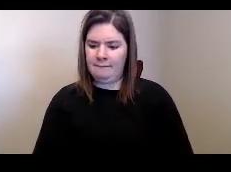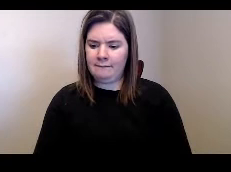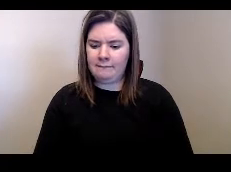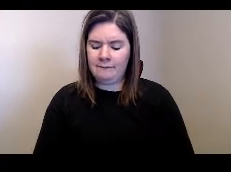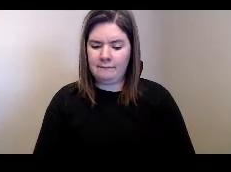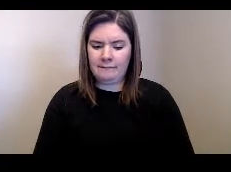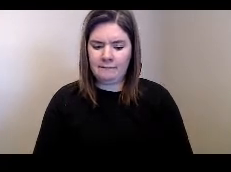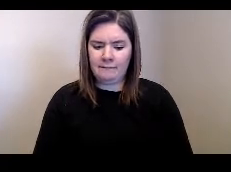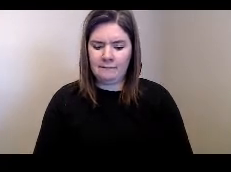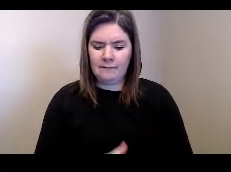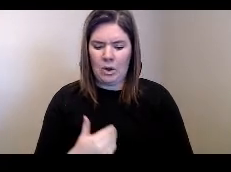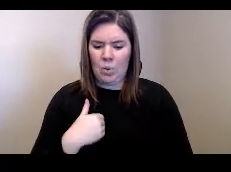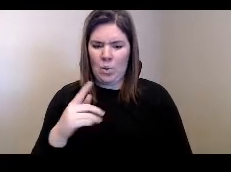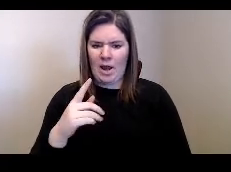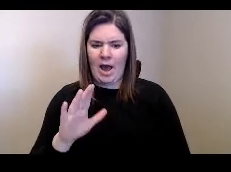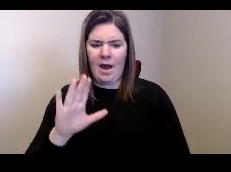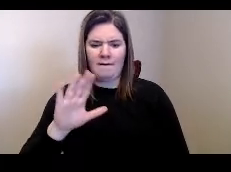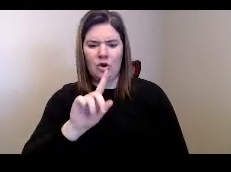We have a few questions.